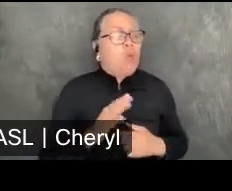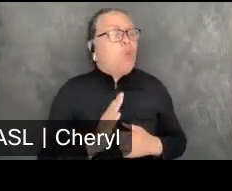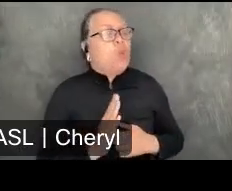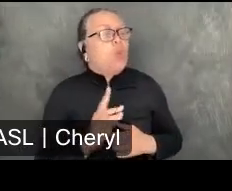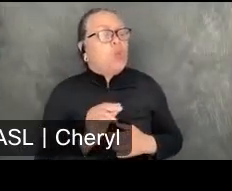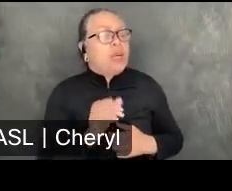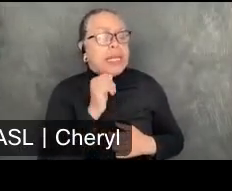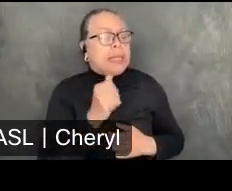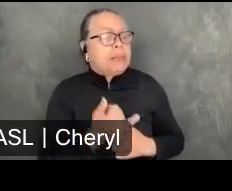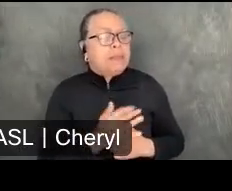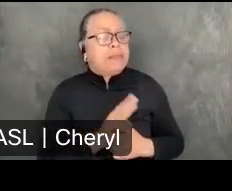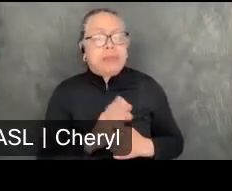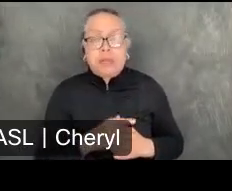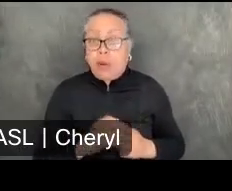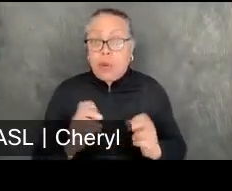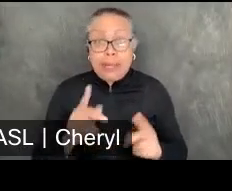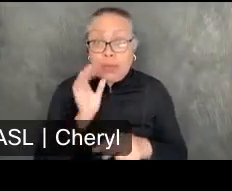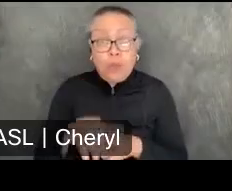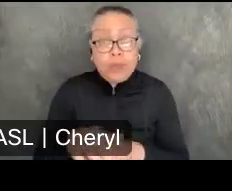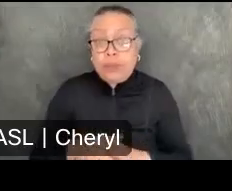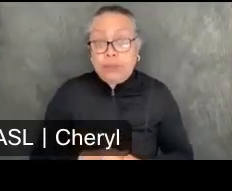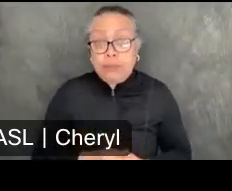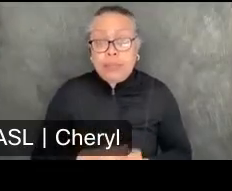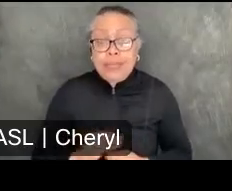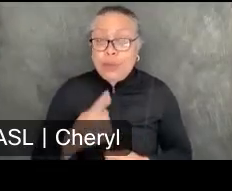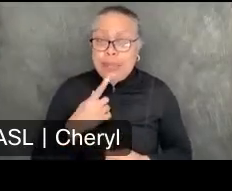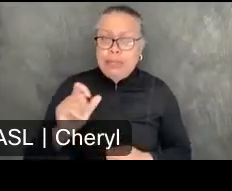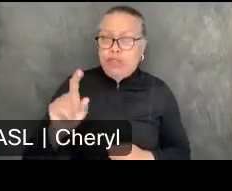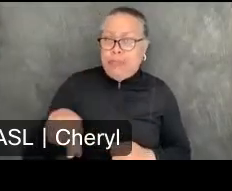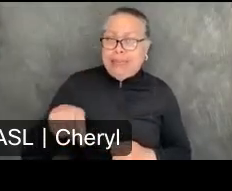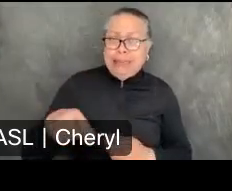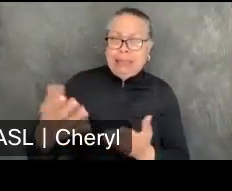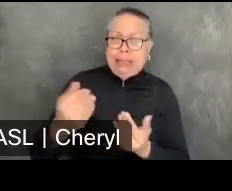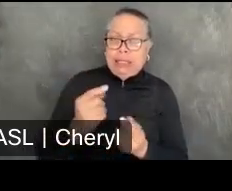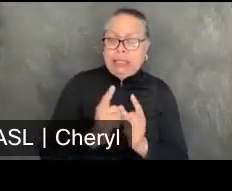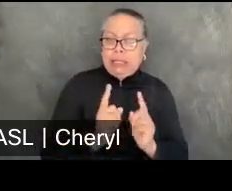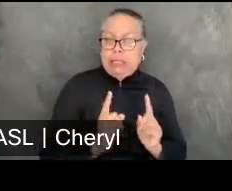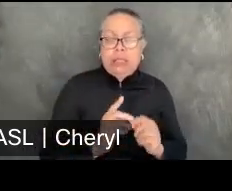insist. Because if we insist, then they may face more danger